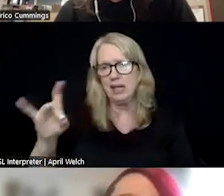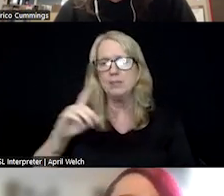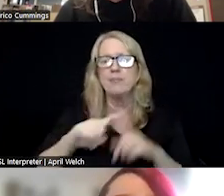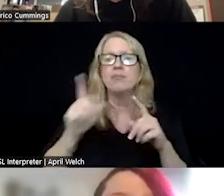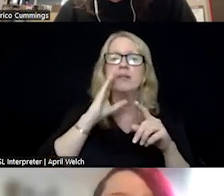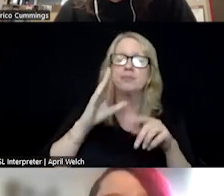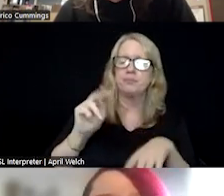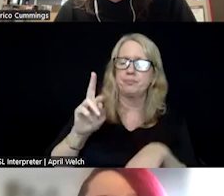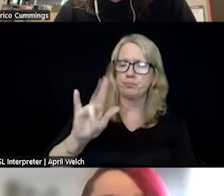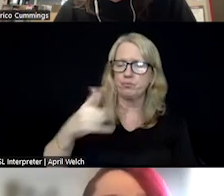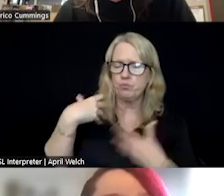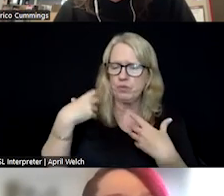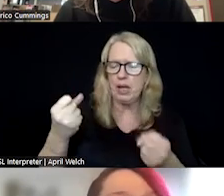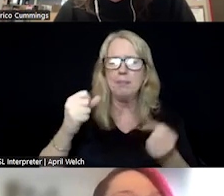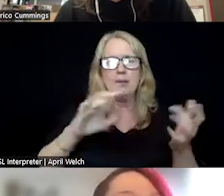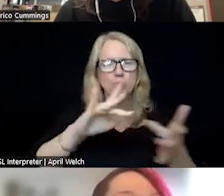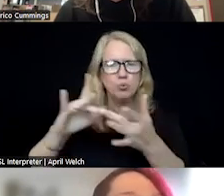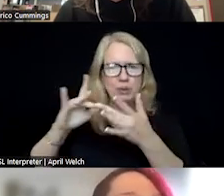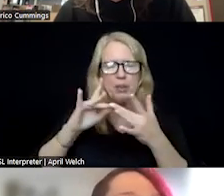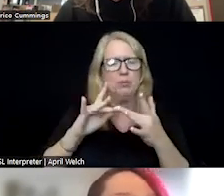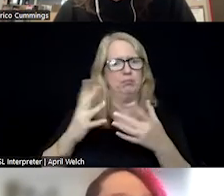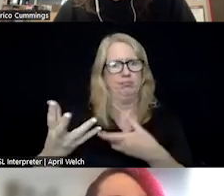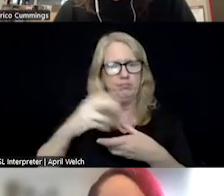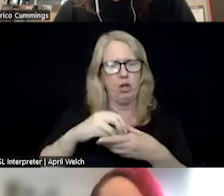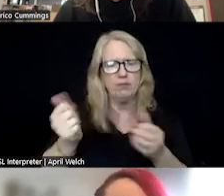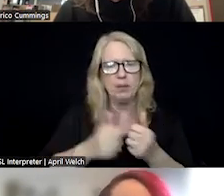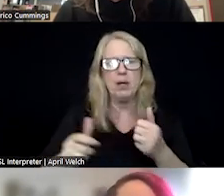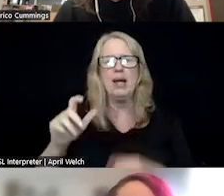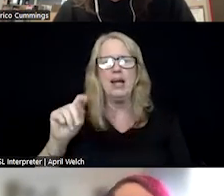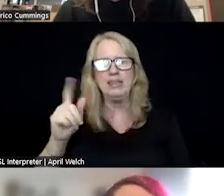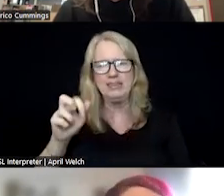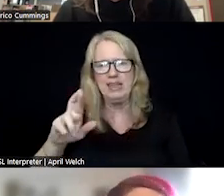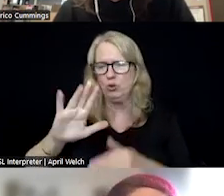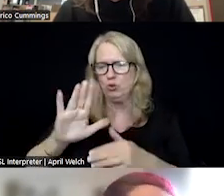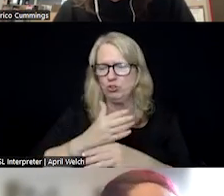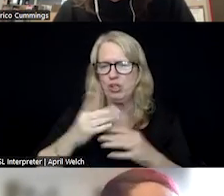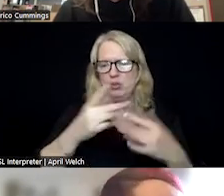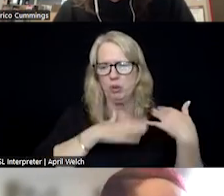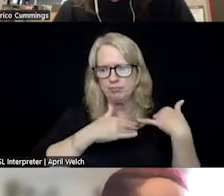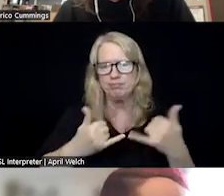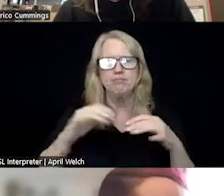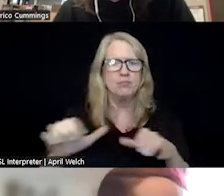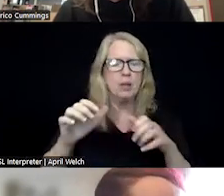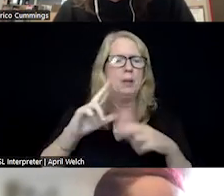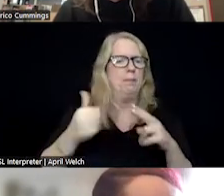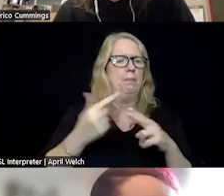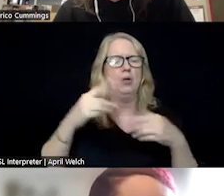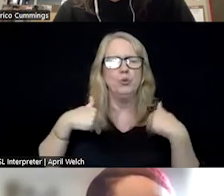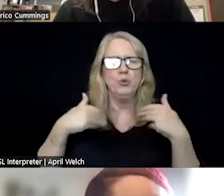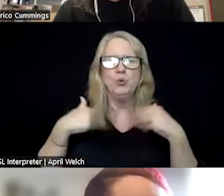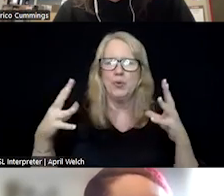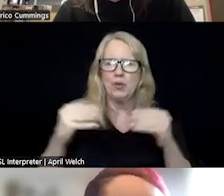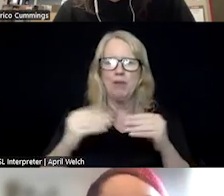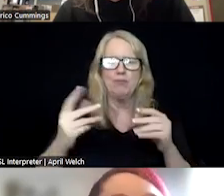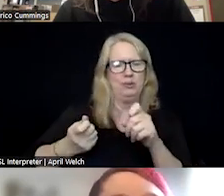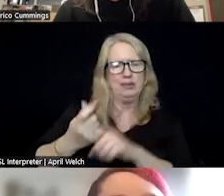for tribal health. Reaching out involves everyone. And Taylor shared a lot of what we were already doing about that youth conference that's held every